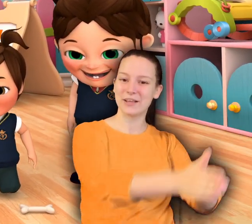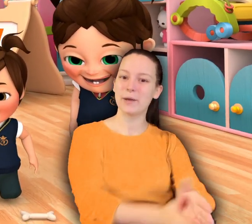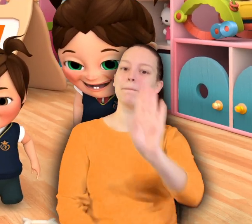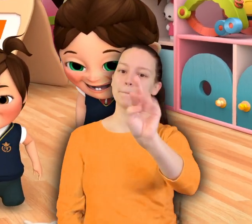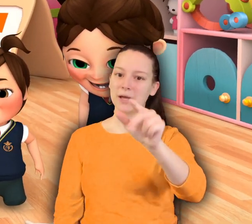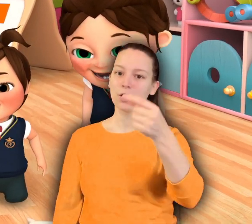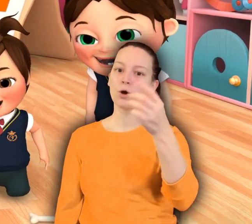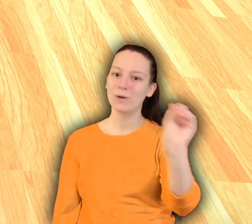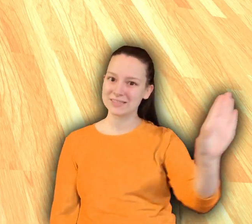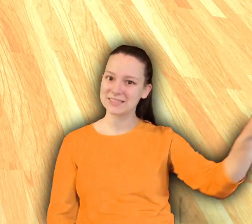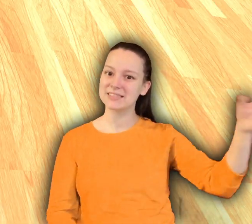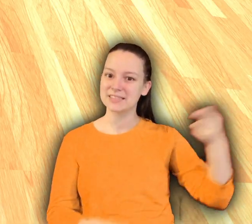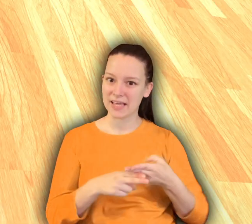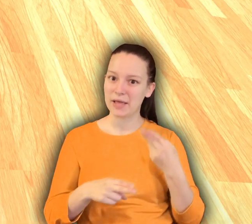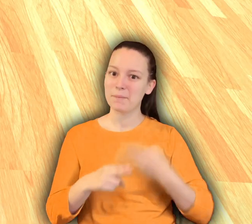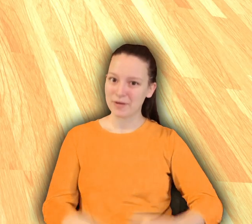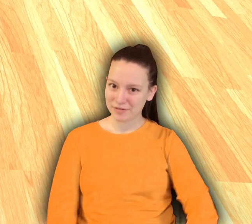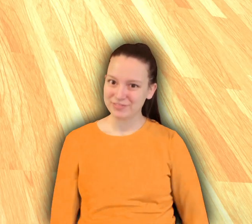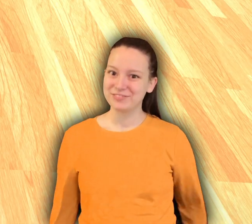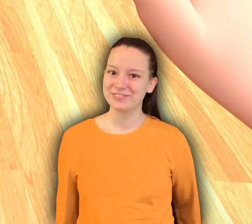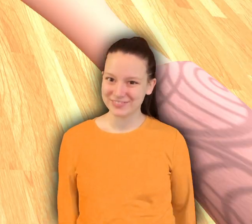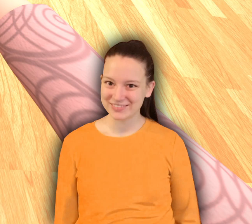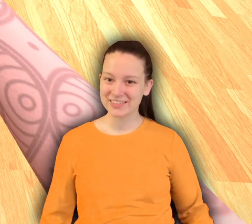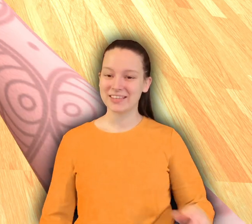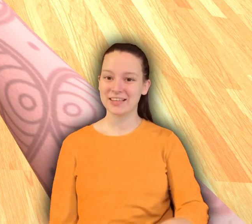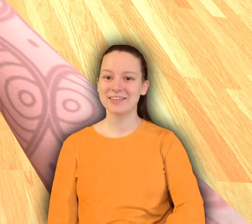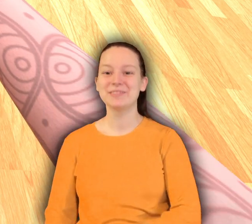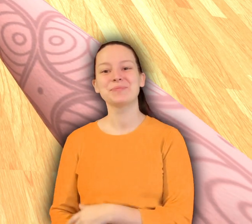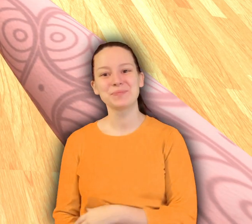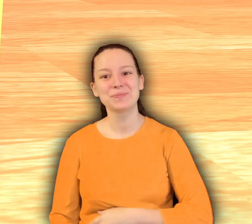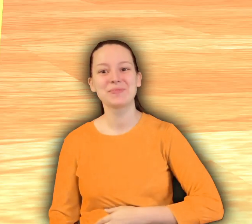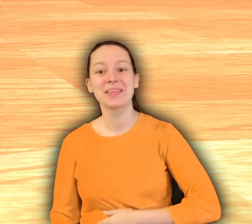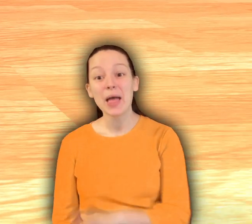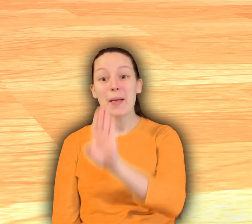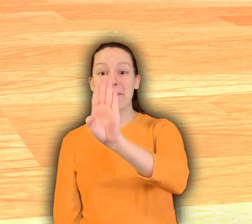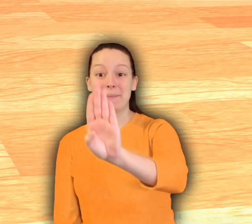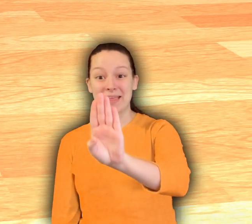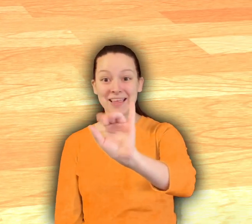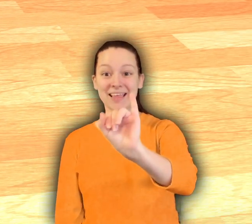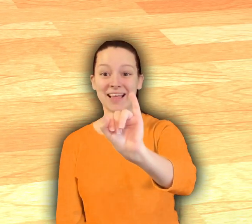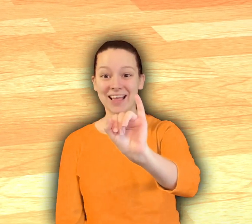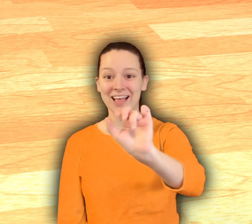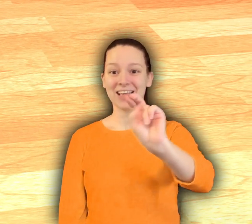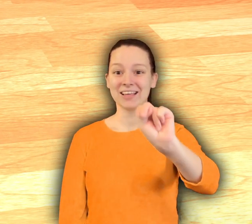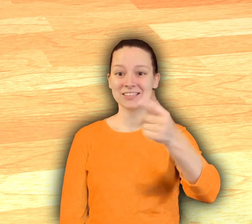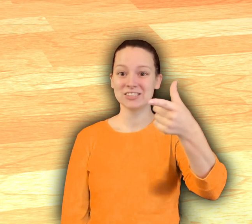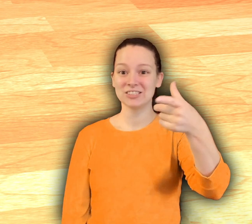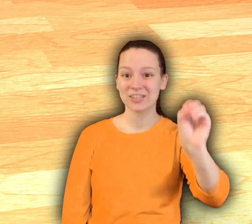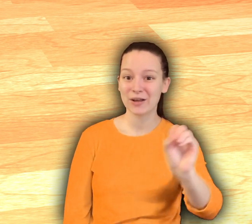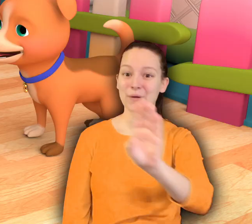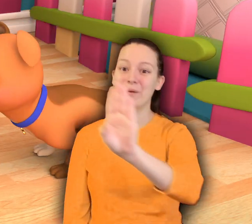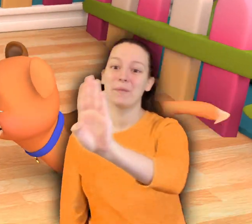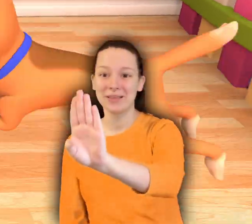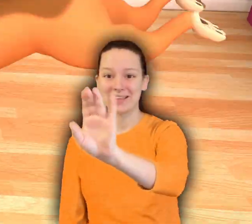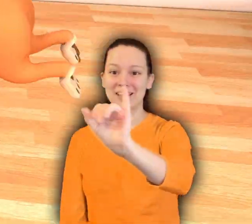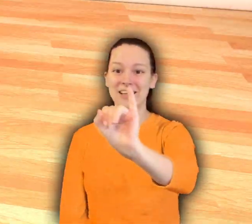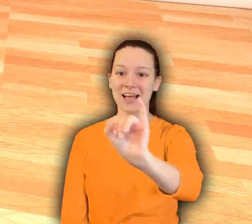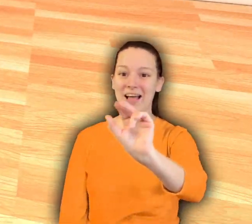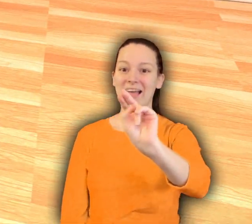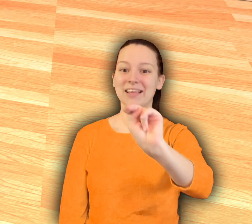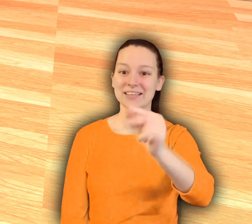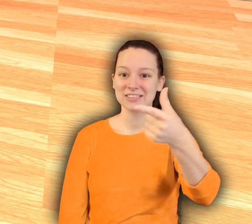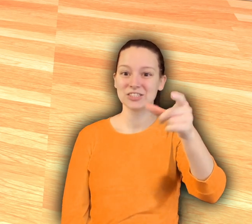And Bingo was his name, oh B-I-N-G-O, B-I-N-G-O, B